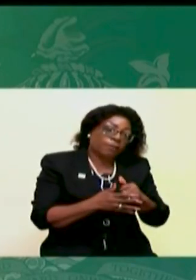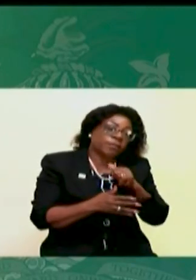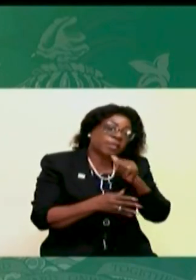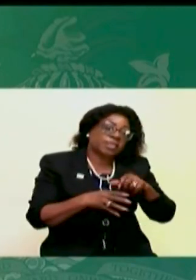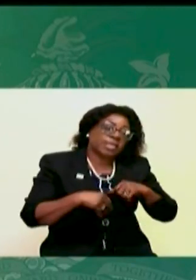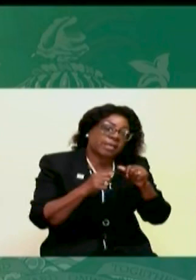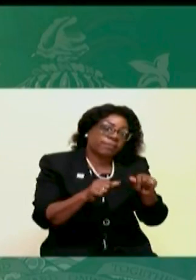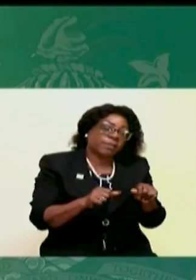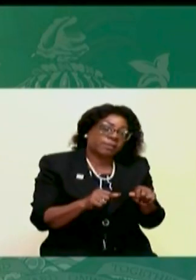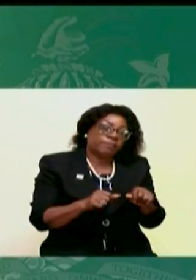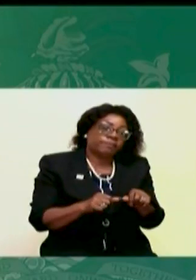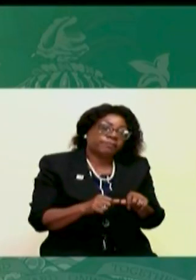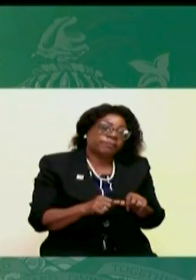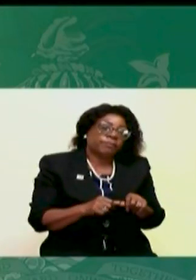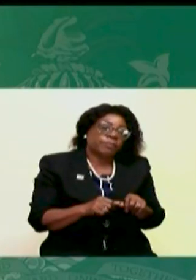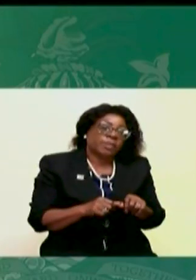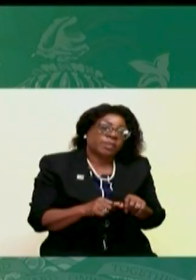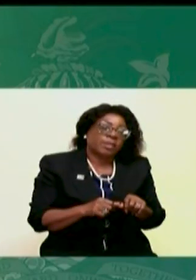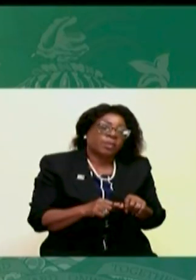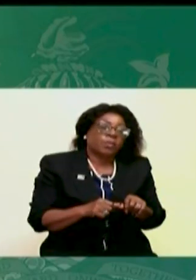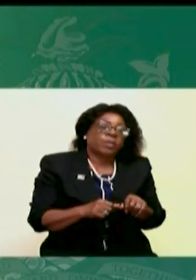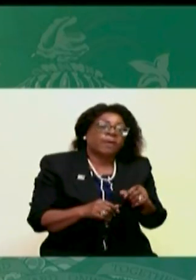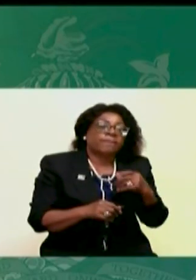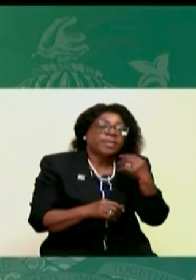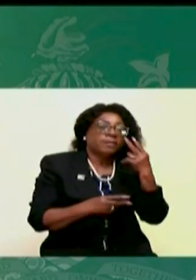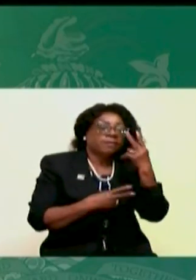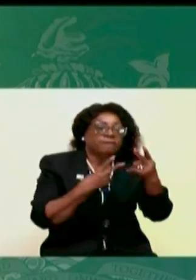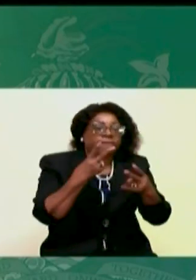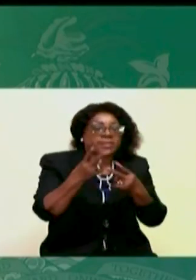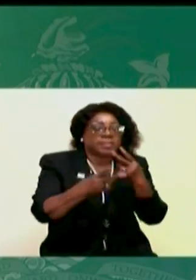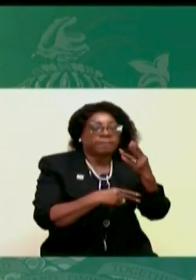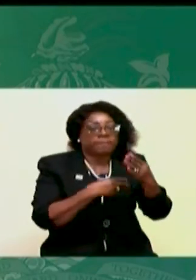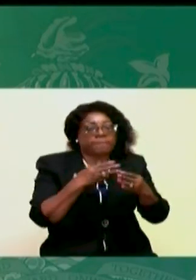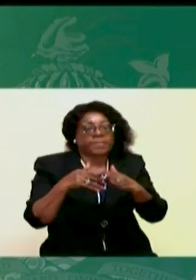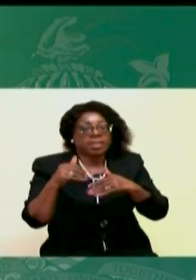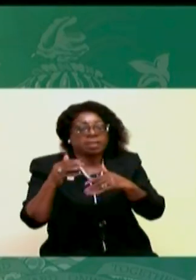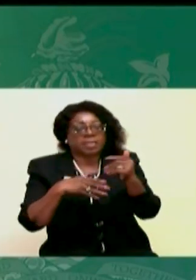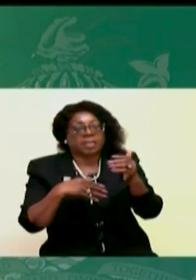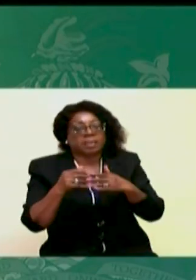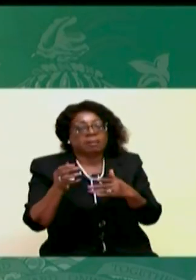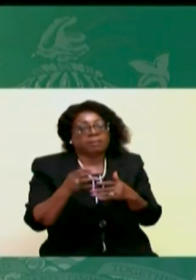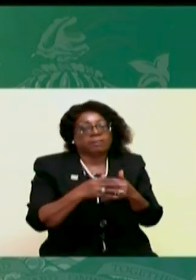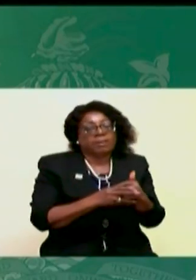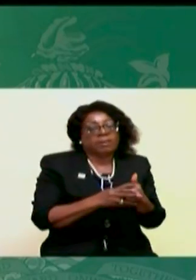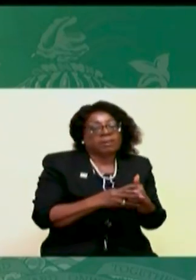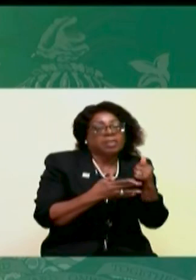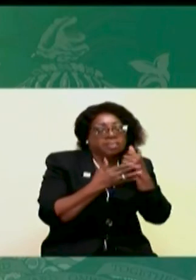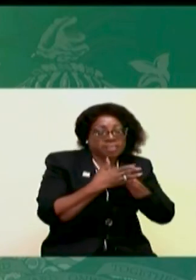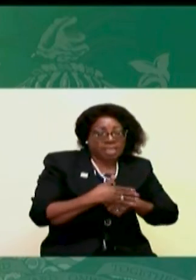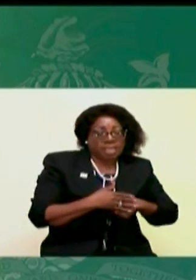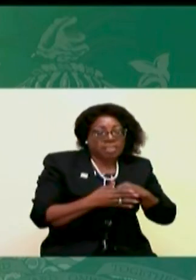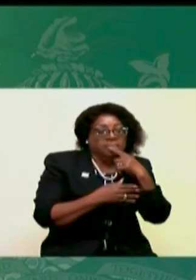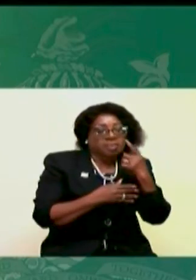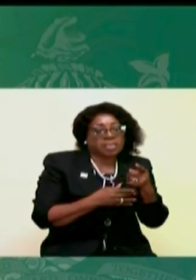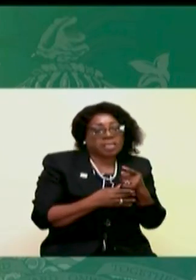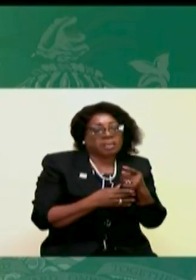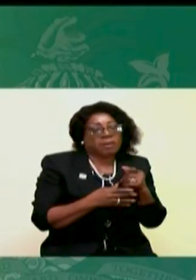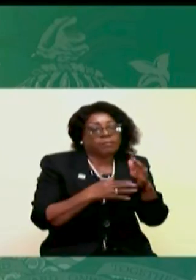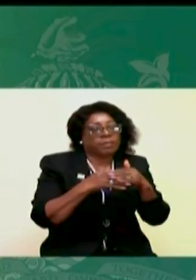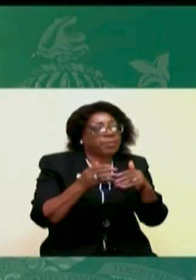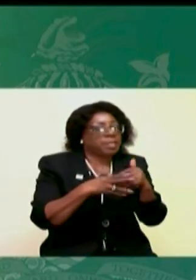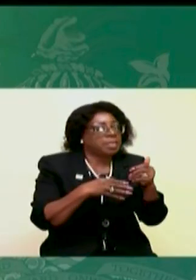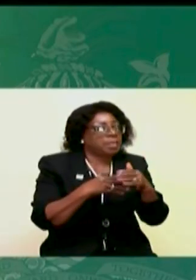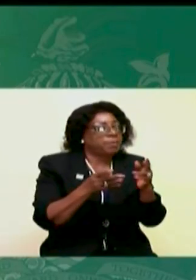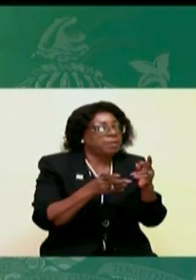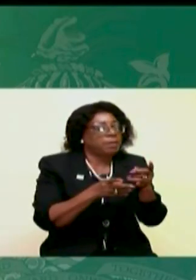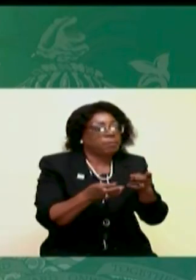Speaker. Madam Speaker, we have been to visit buildings. And sadly to say, of the buildings that we visited so far, some